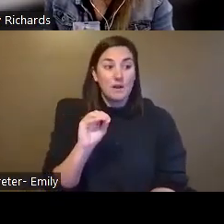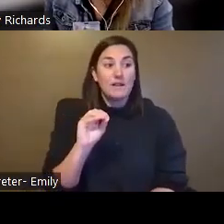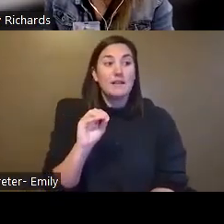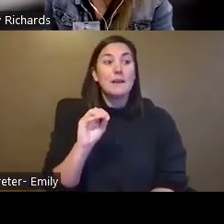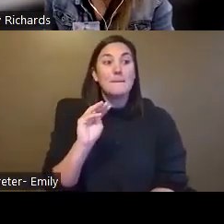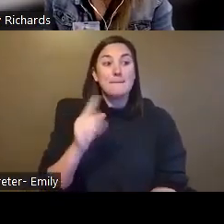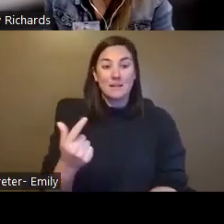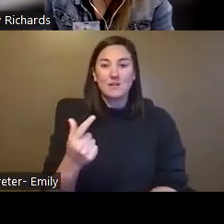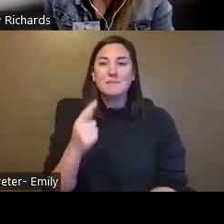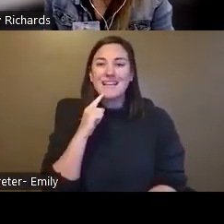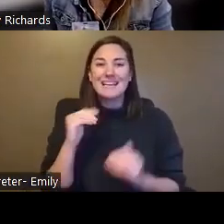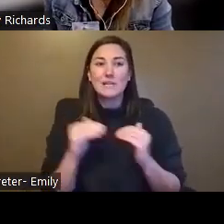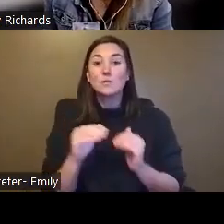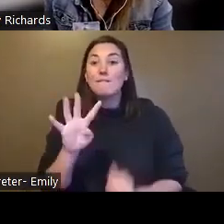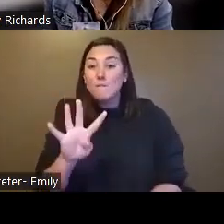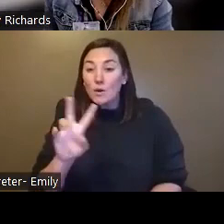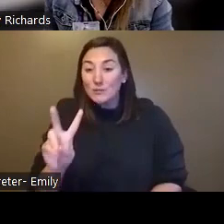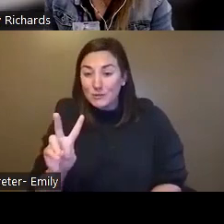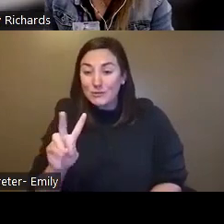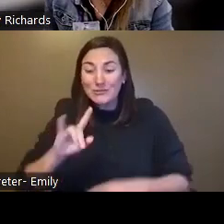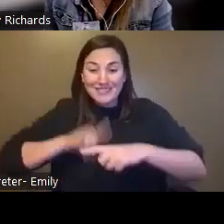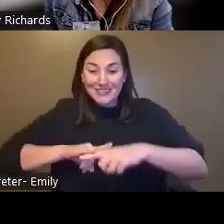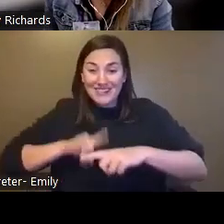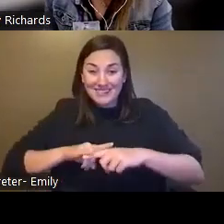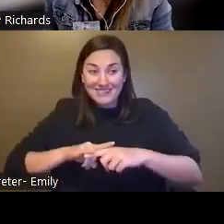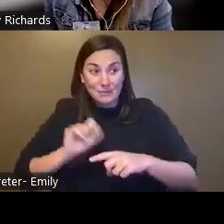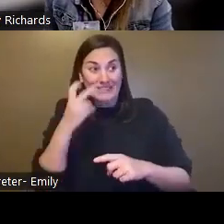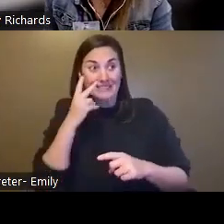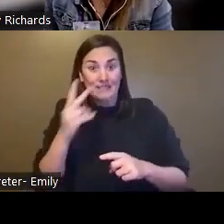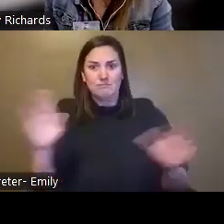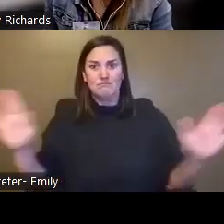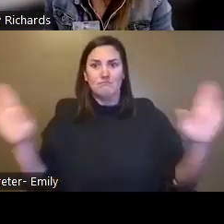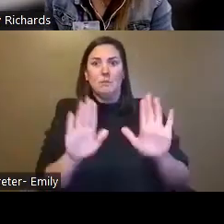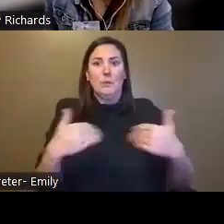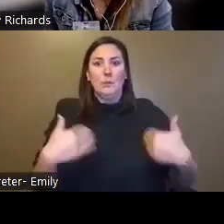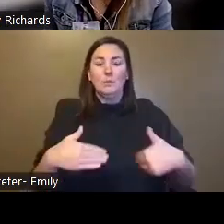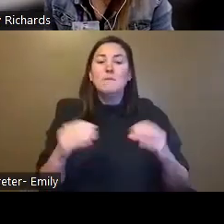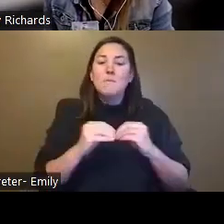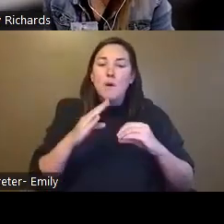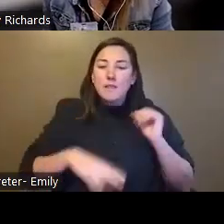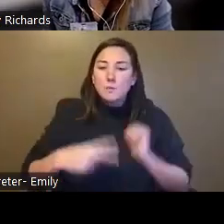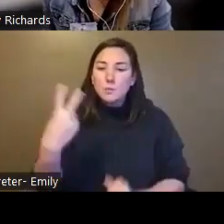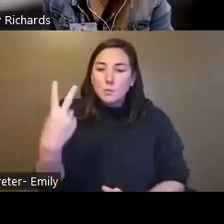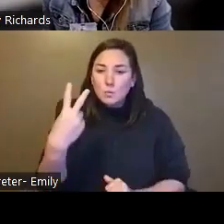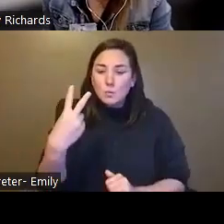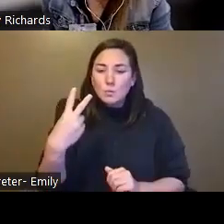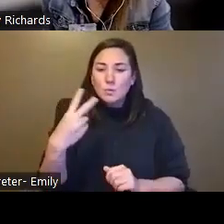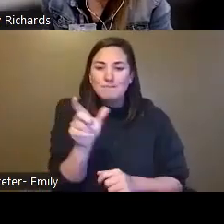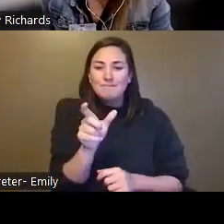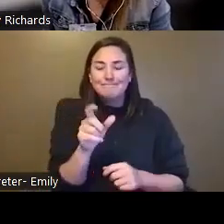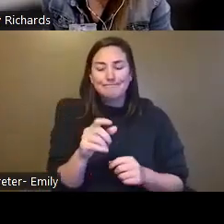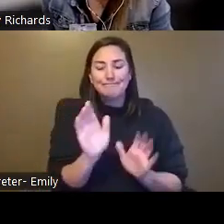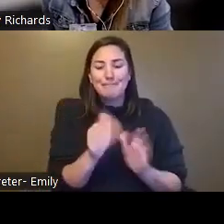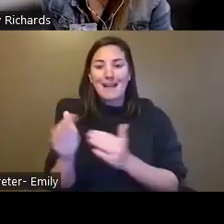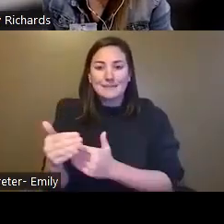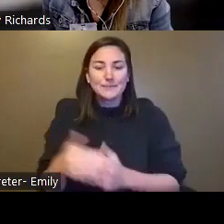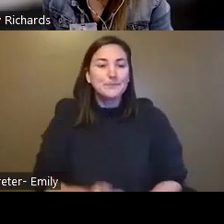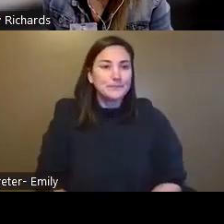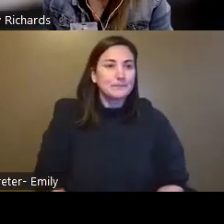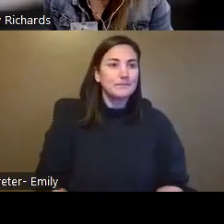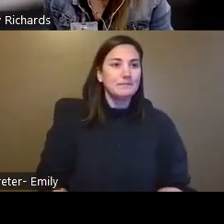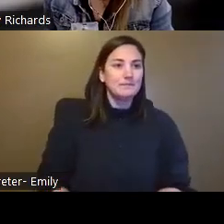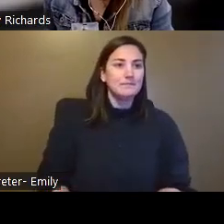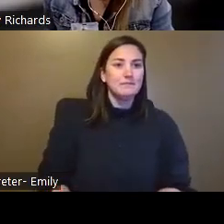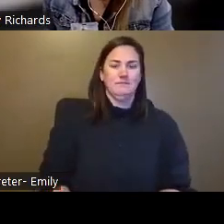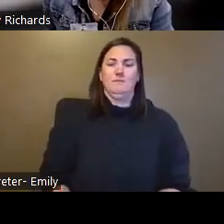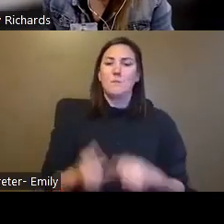equivalent to 42 cigarettes, okay? So it's equivalent to more than 2 packs. Two issues come to the surface